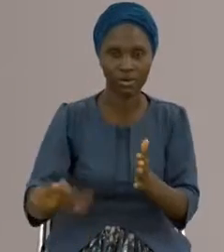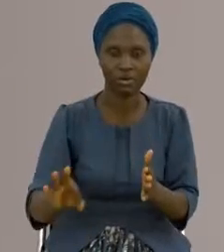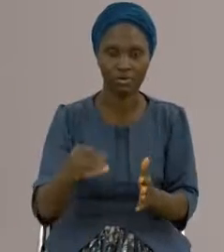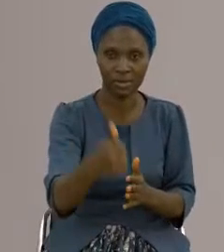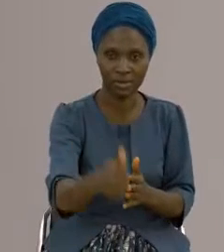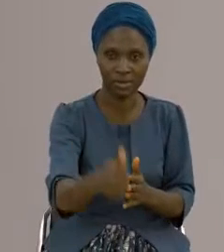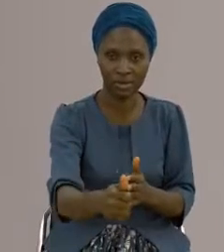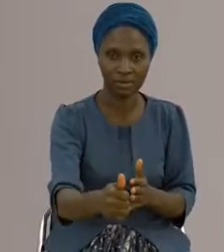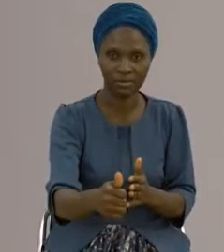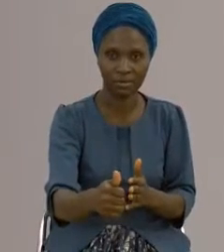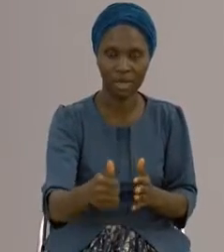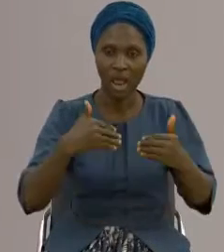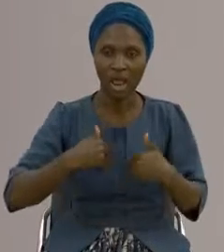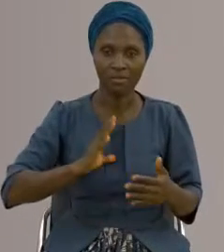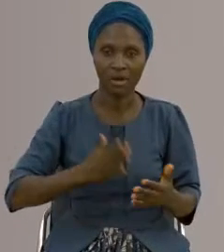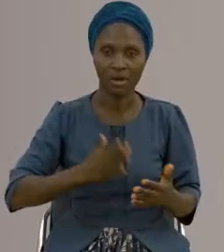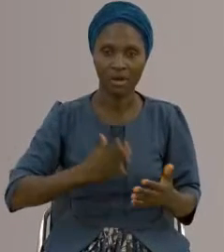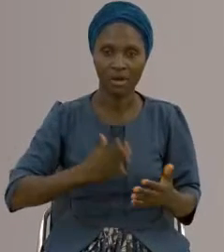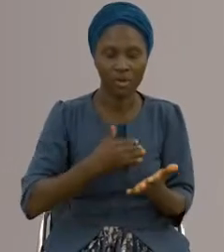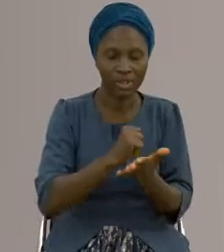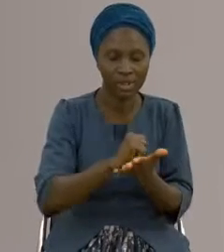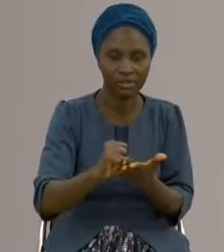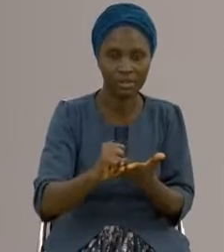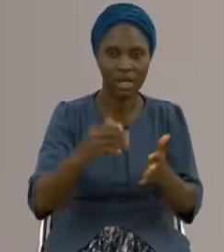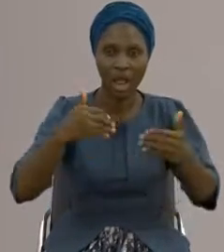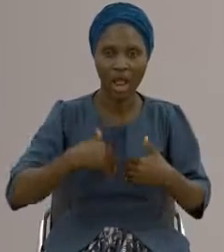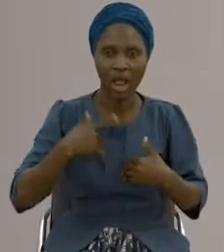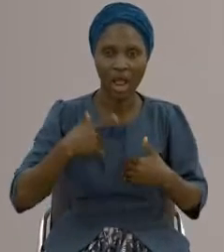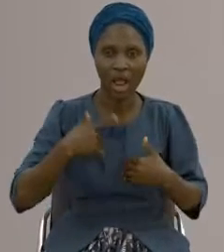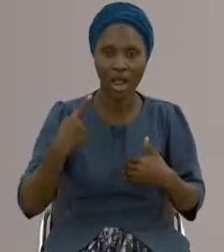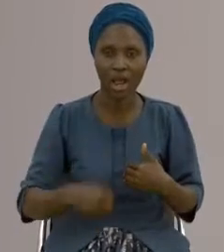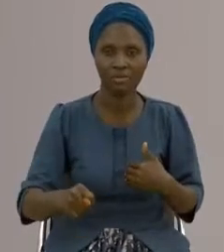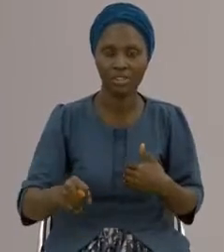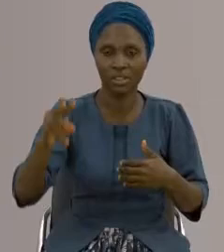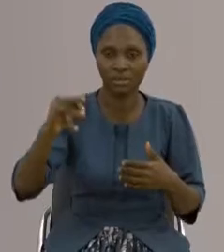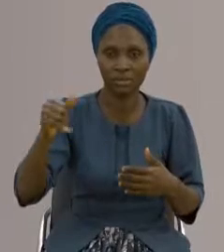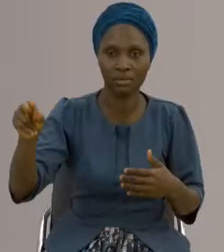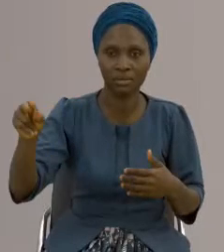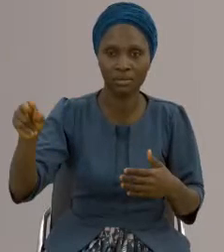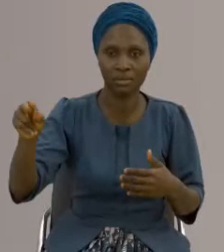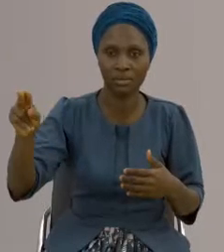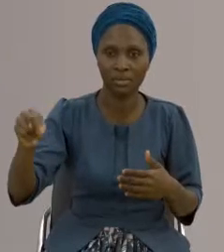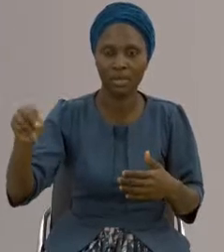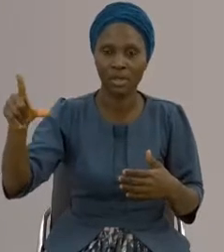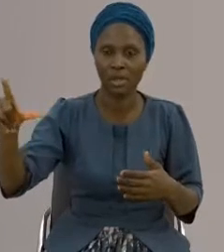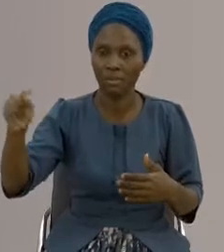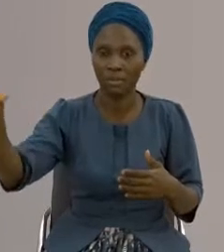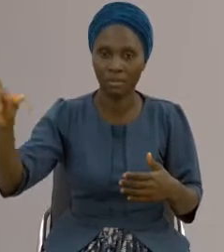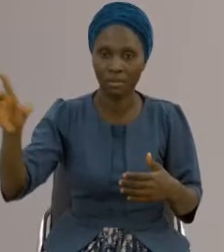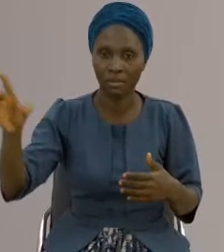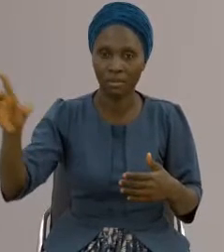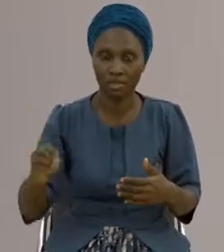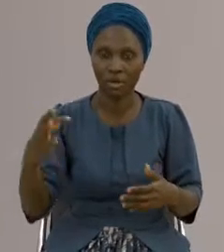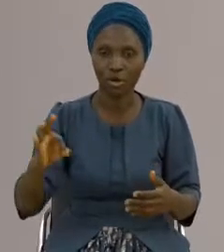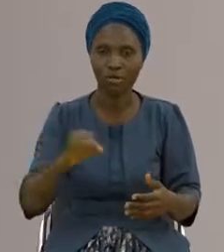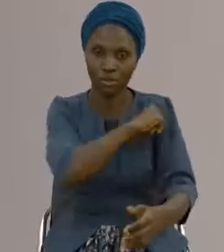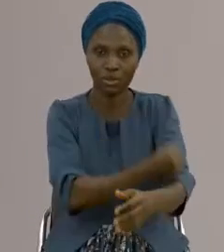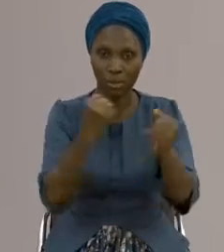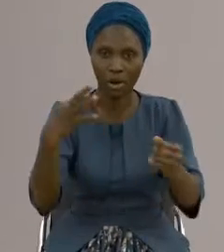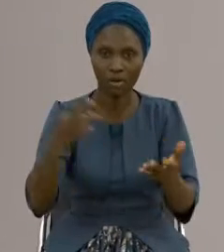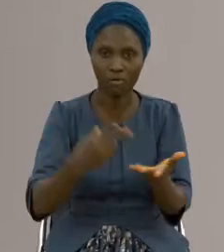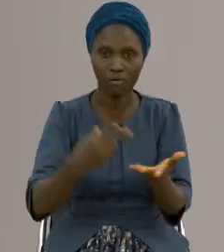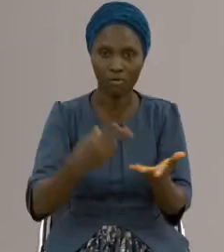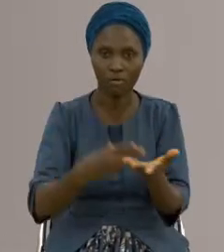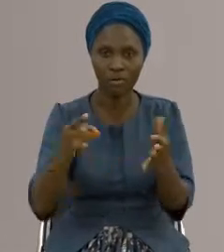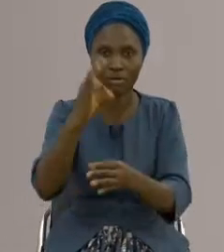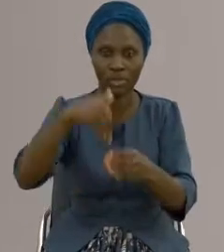the mantle of the supernatural power of the Holy Ghost in our lives, why not? We can